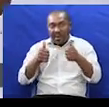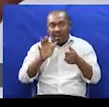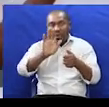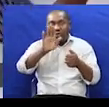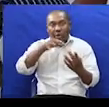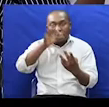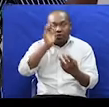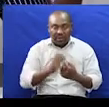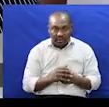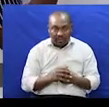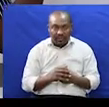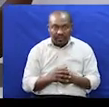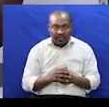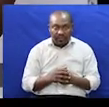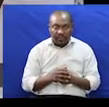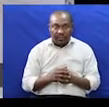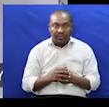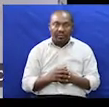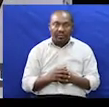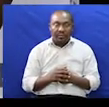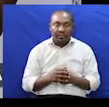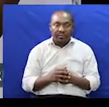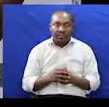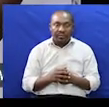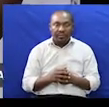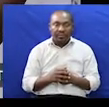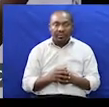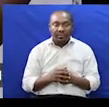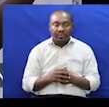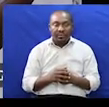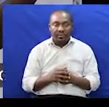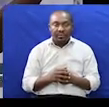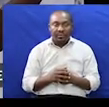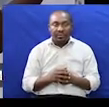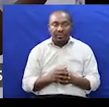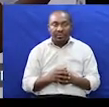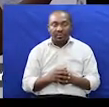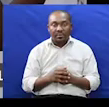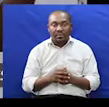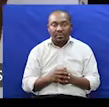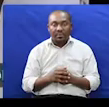Any indicator is favorable. Any indicator is used.